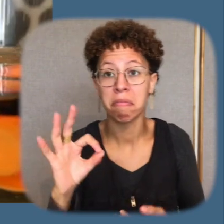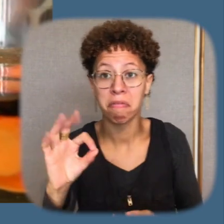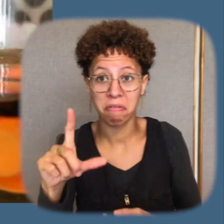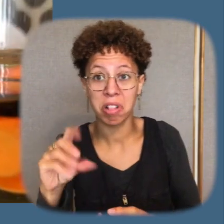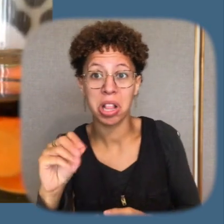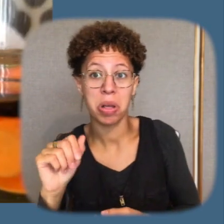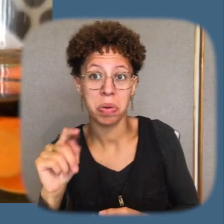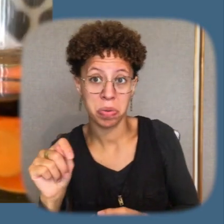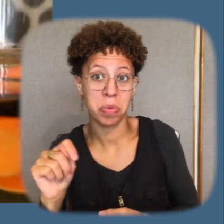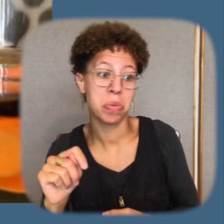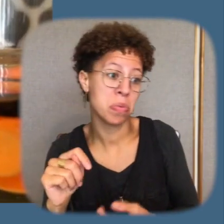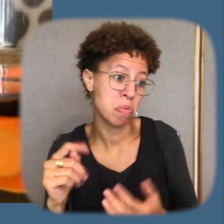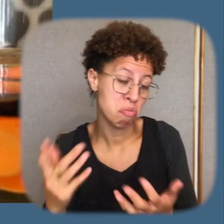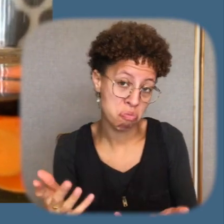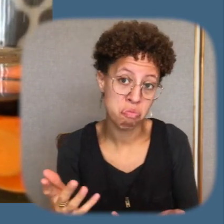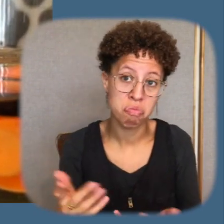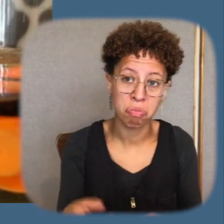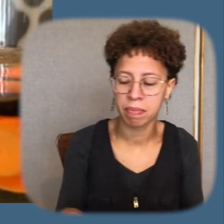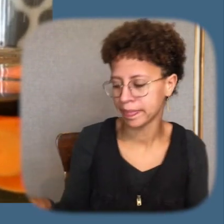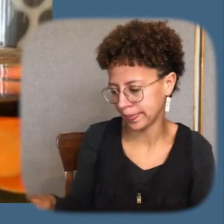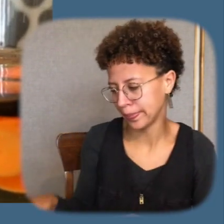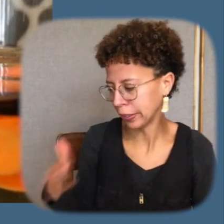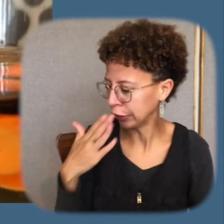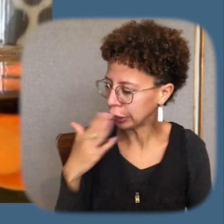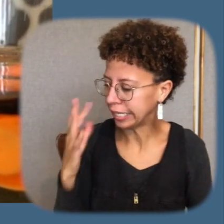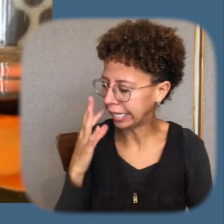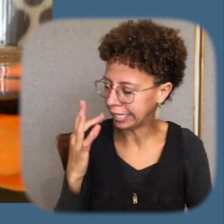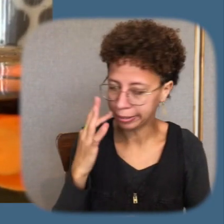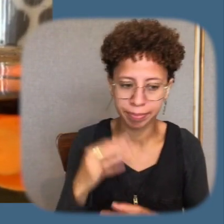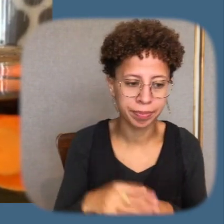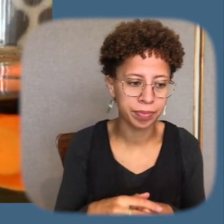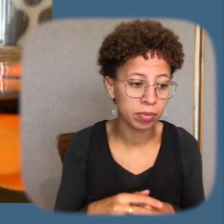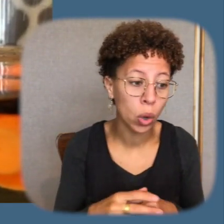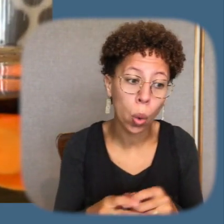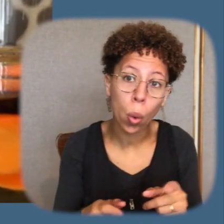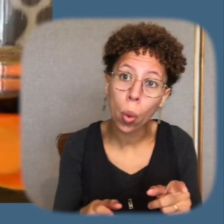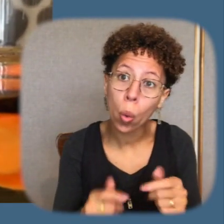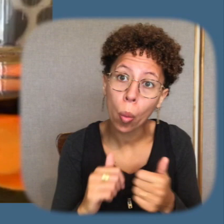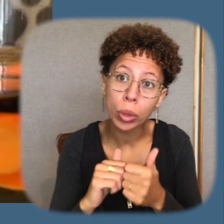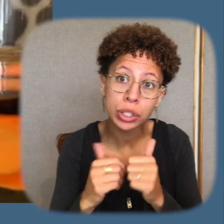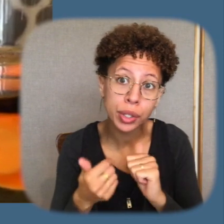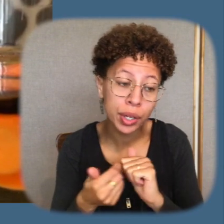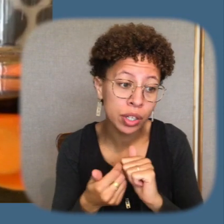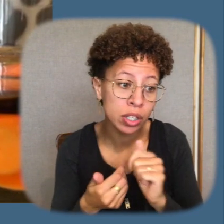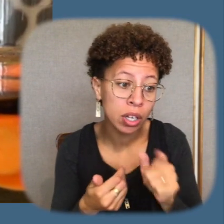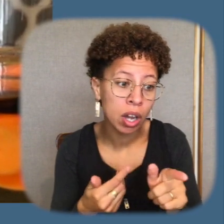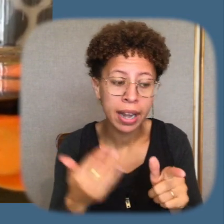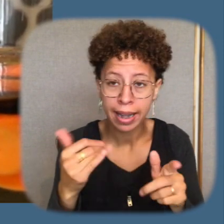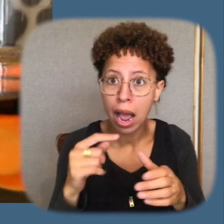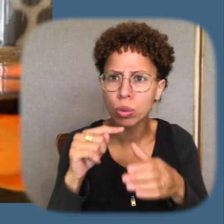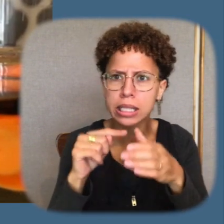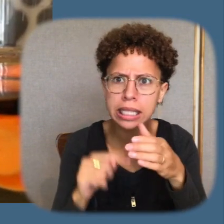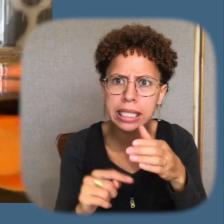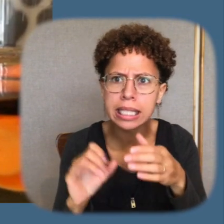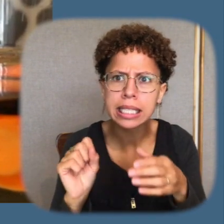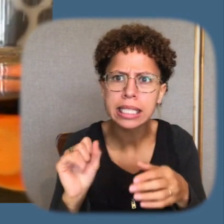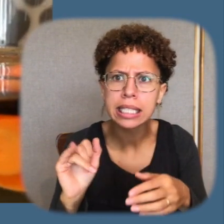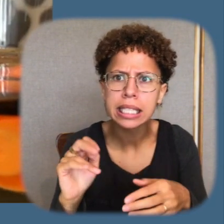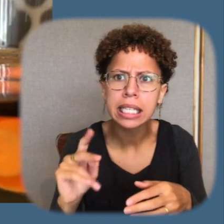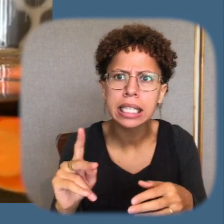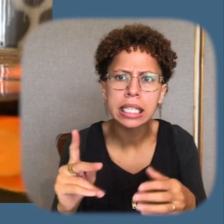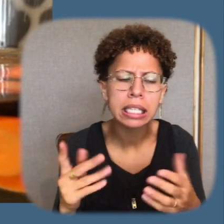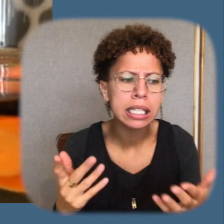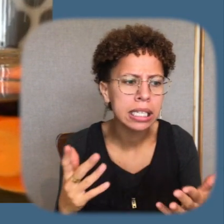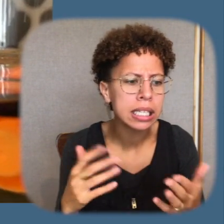Float. Good kitty cat. Interesting. Oh, look it. It's changing. Oh, see? Yeah. I see